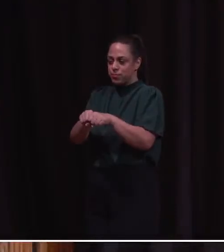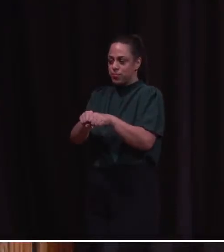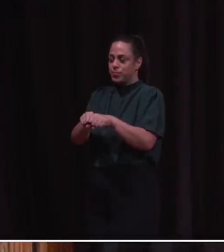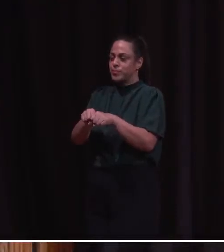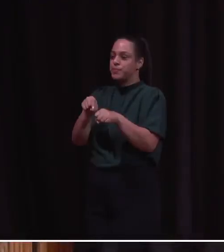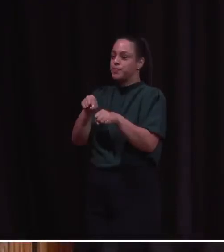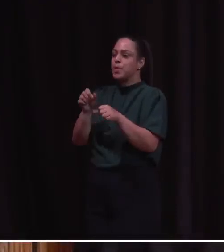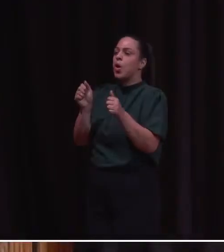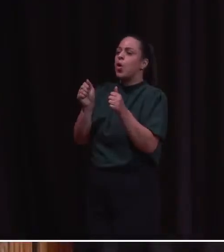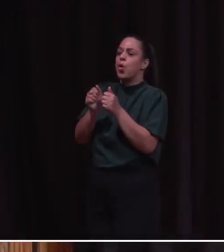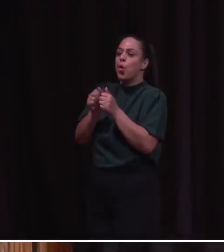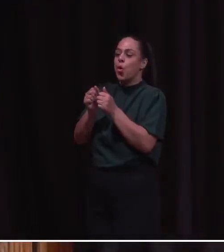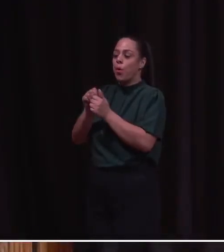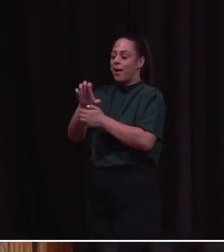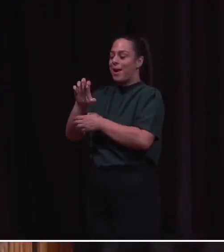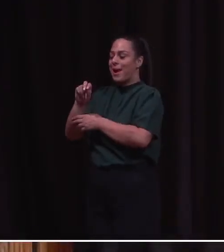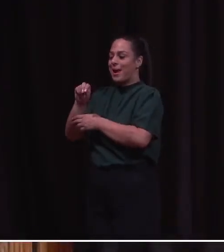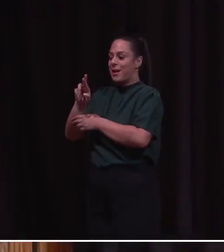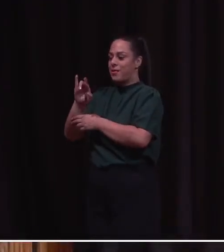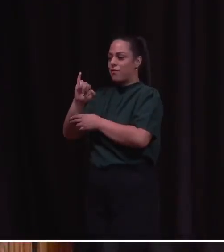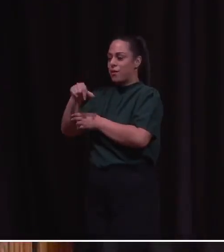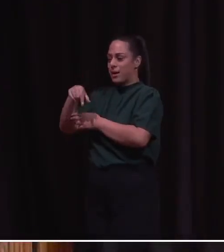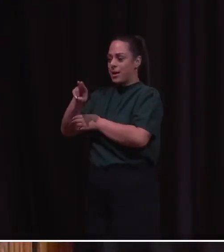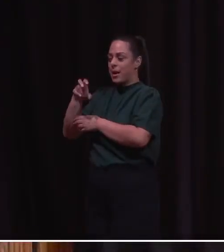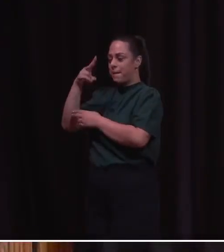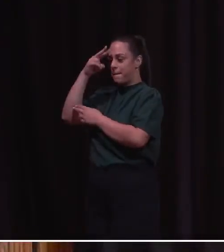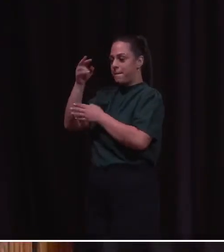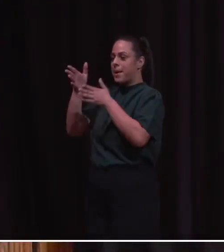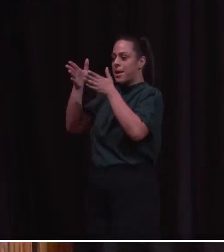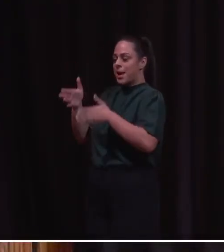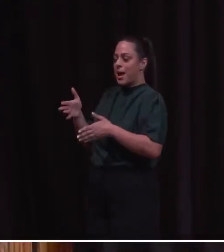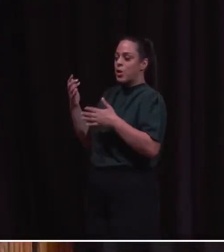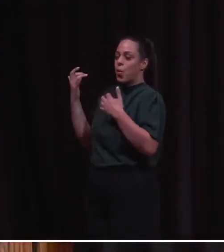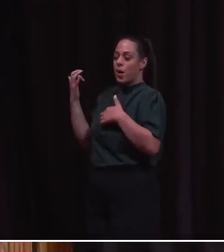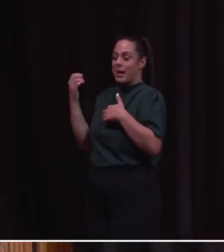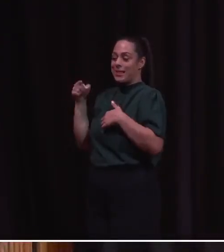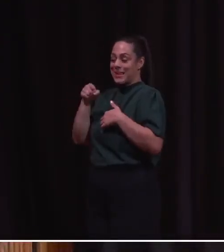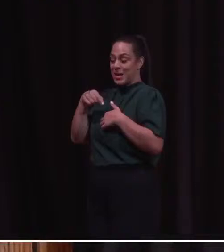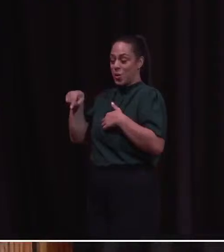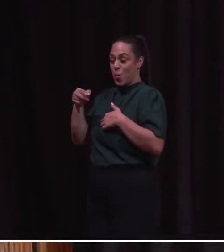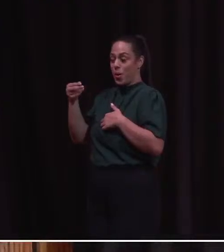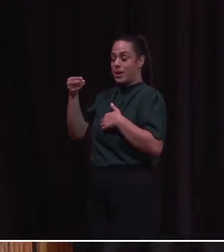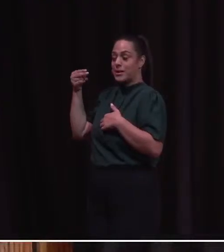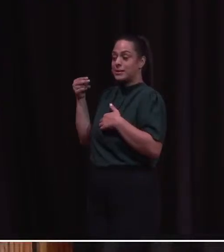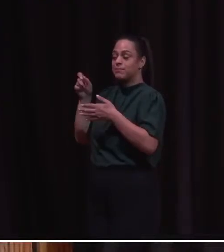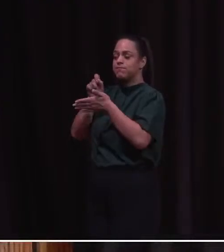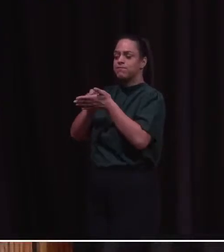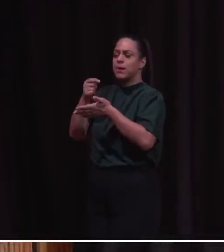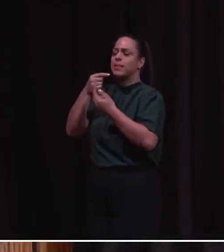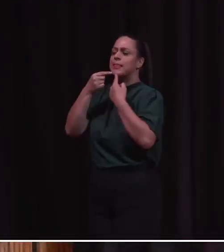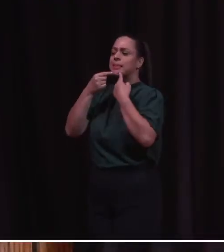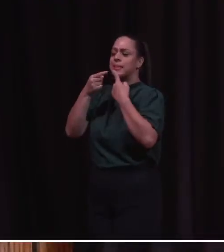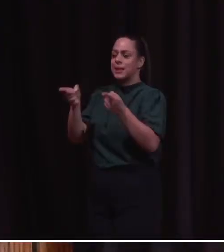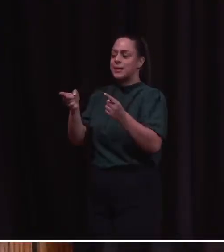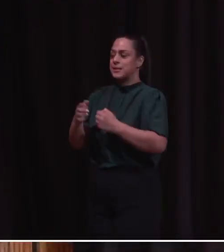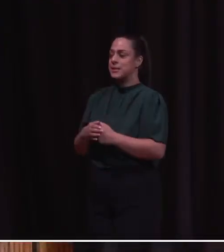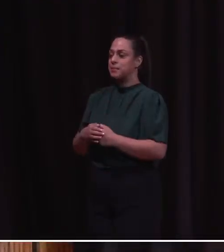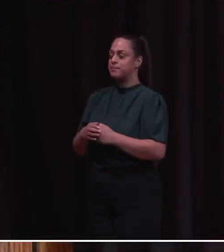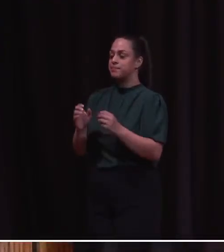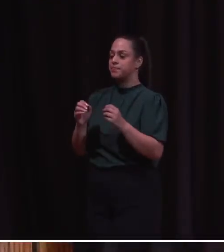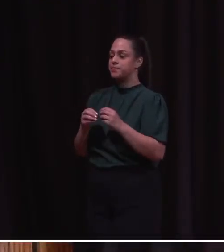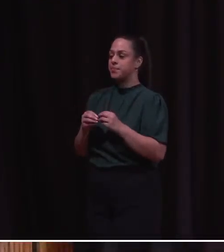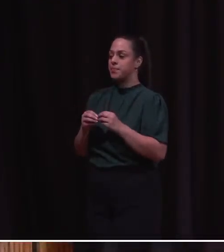the Argentine-Mexican historian, and I quote, "But nothing compares with